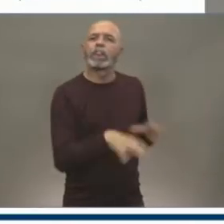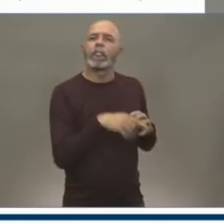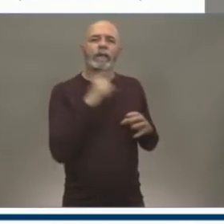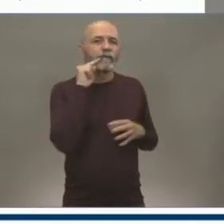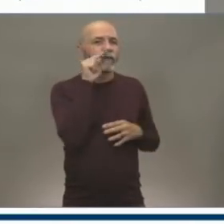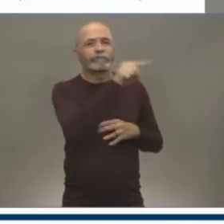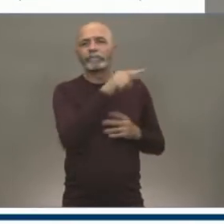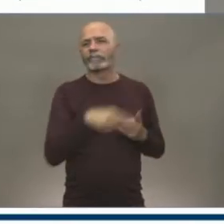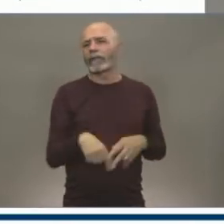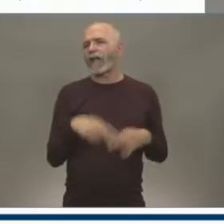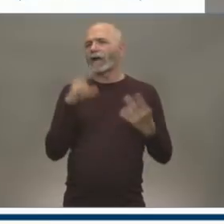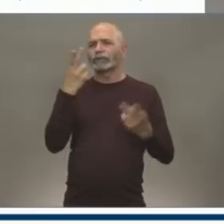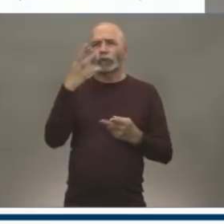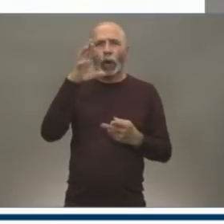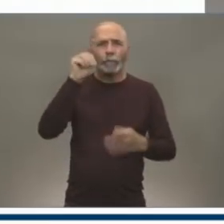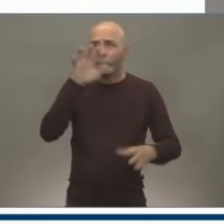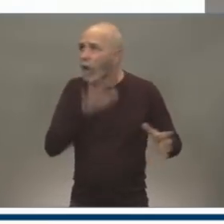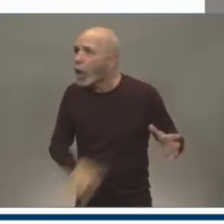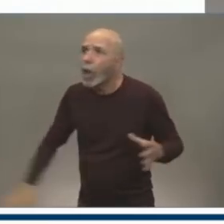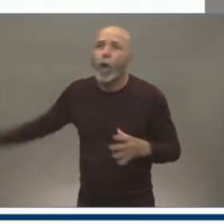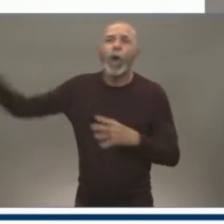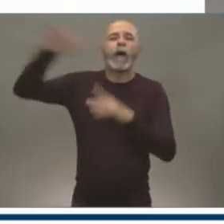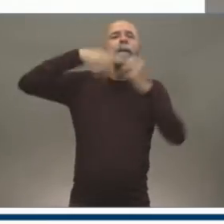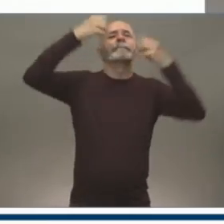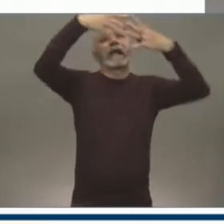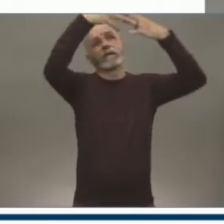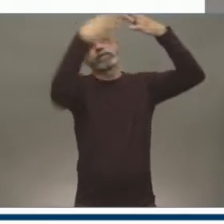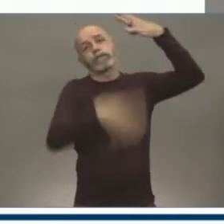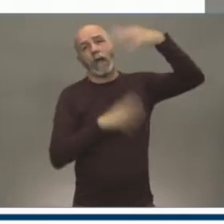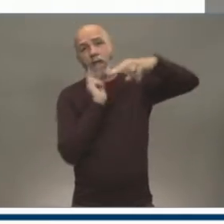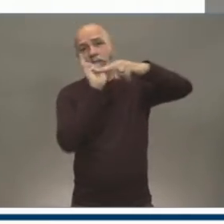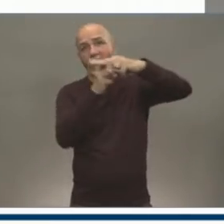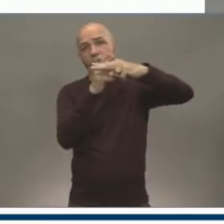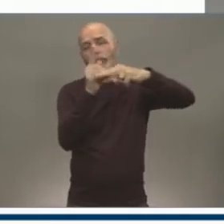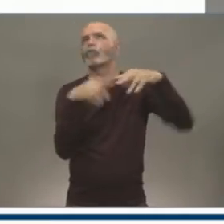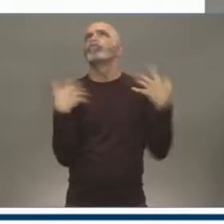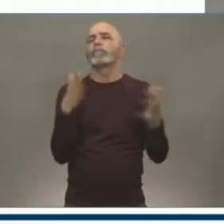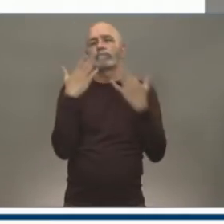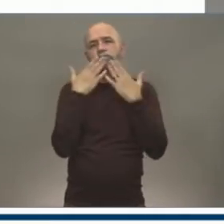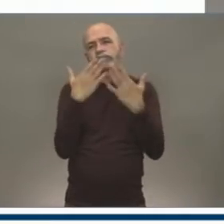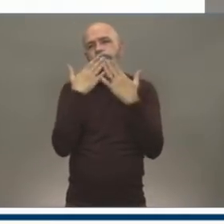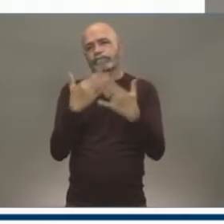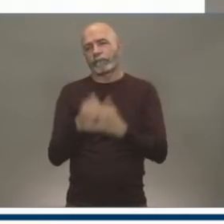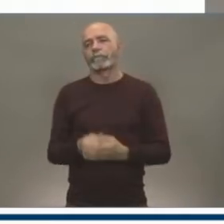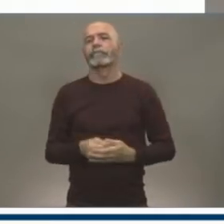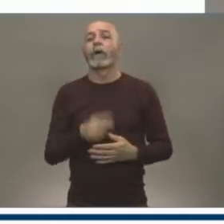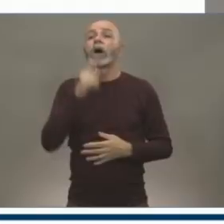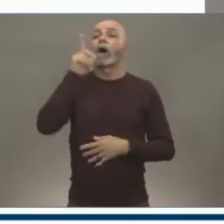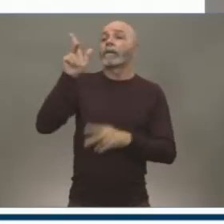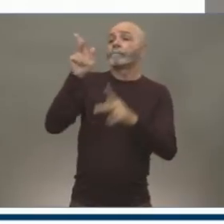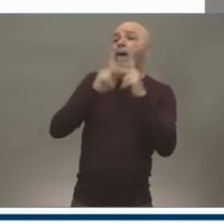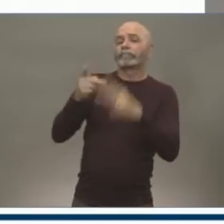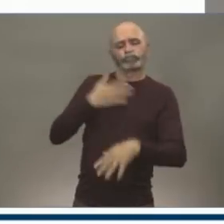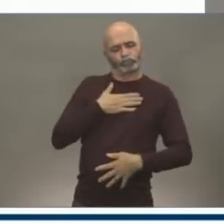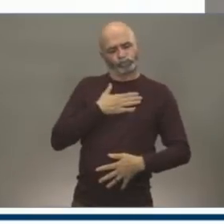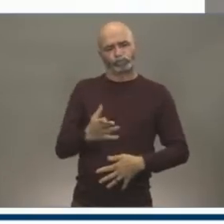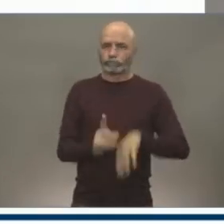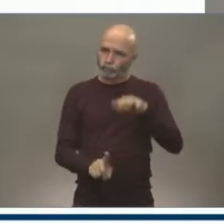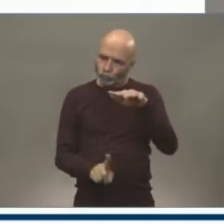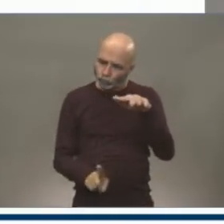supporting them with facilities and in other ways. And I want to thank the thousands of people who have been showing up for that, for being